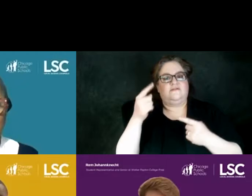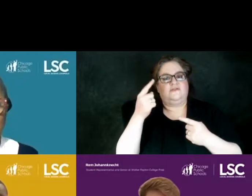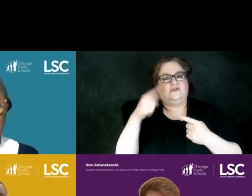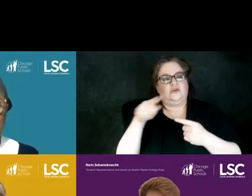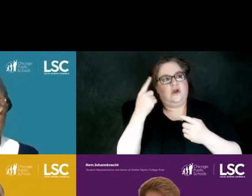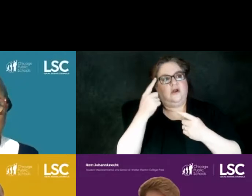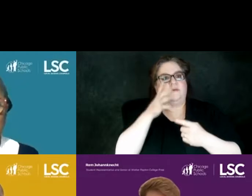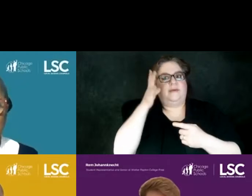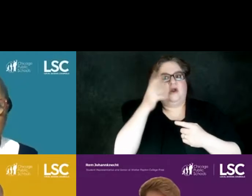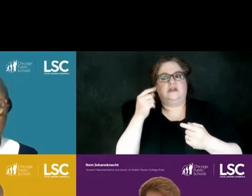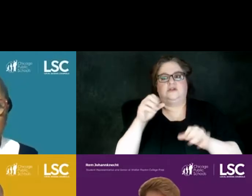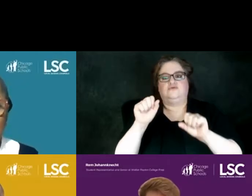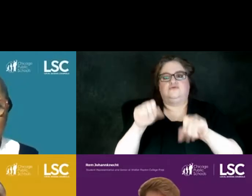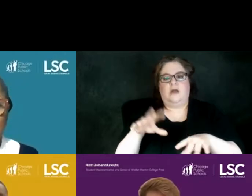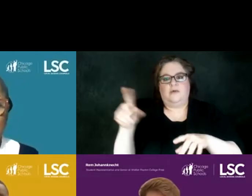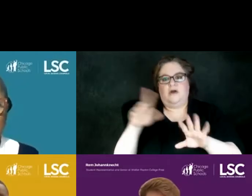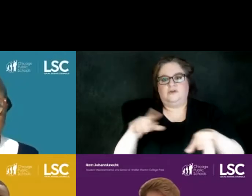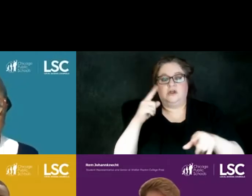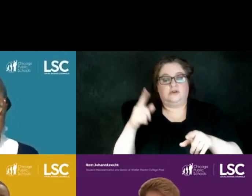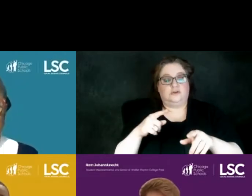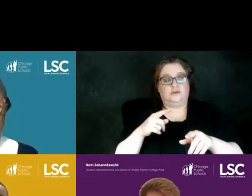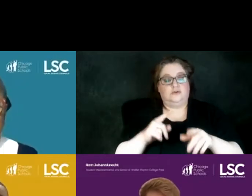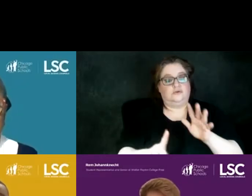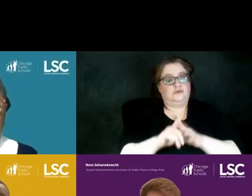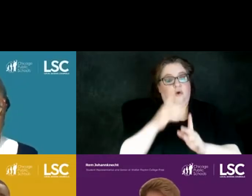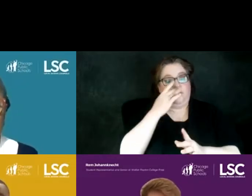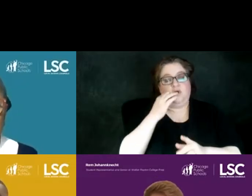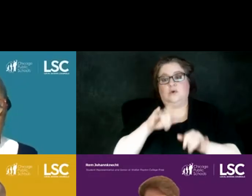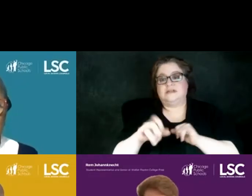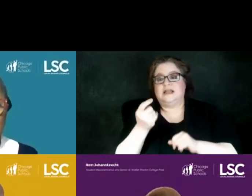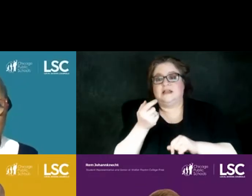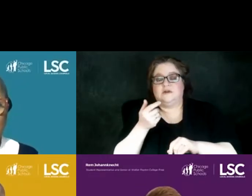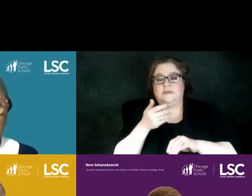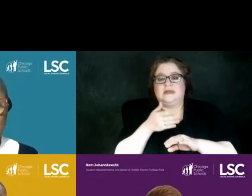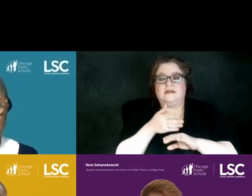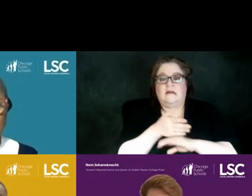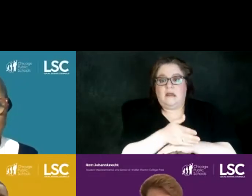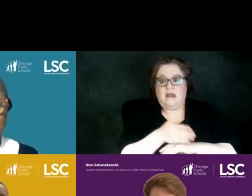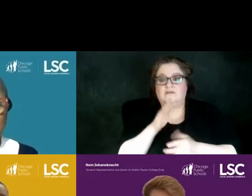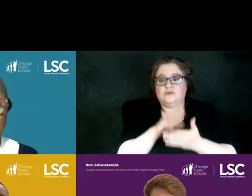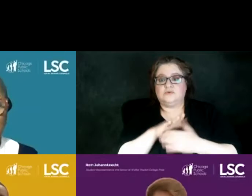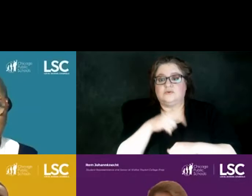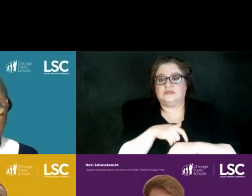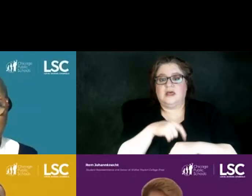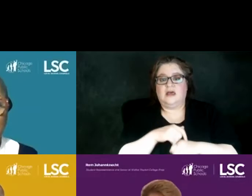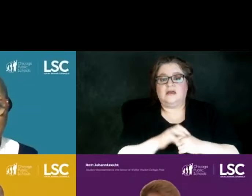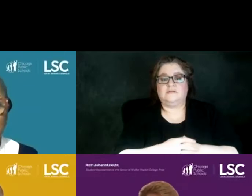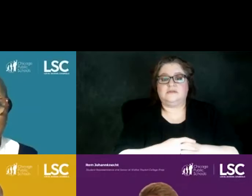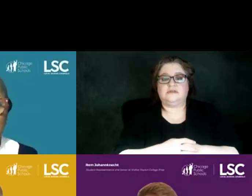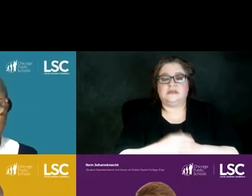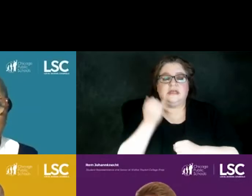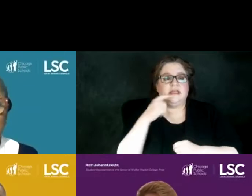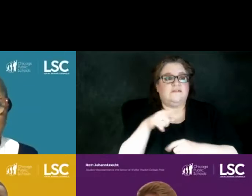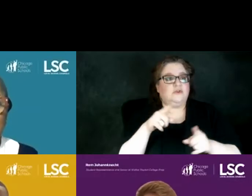your child off, maybe you come a little bit early and stay a little later at before and after school times. If you are